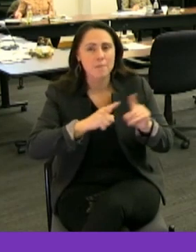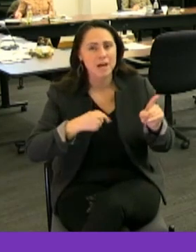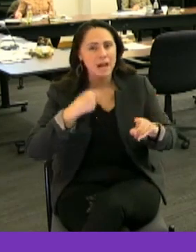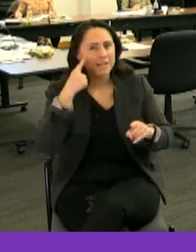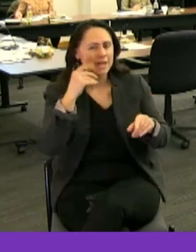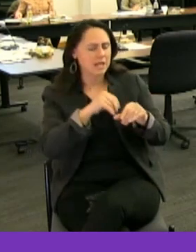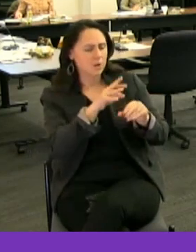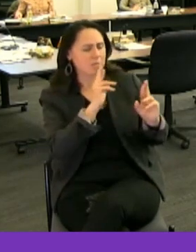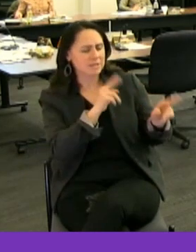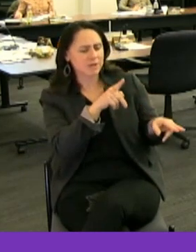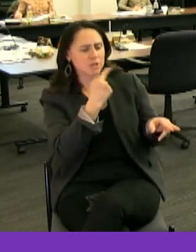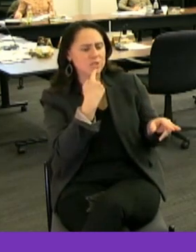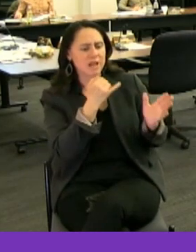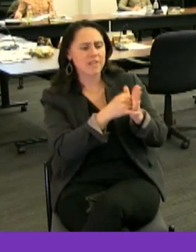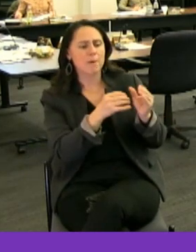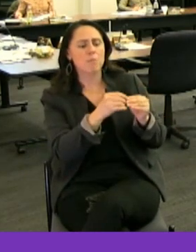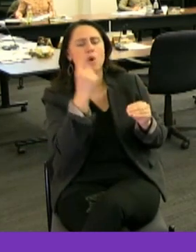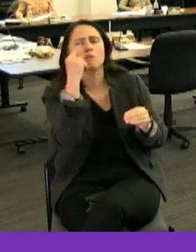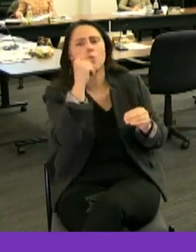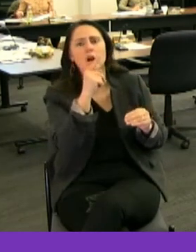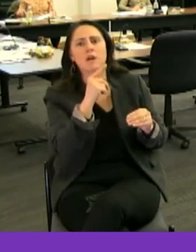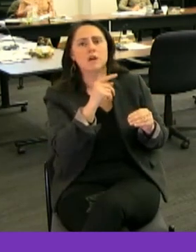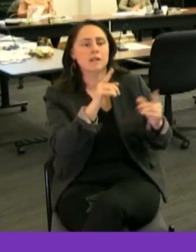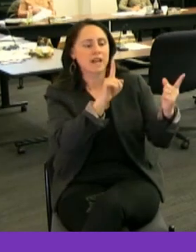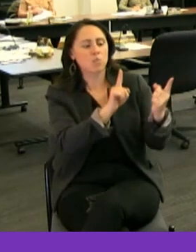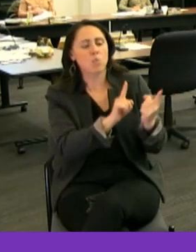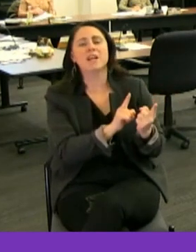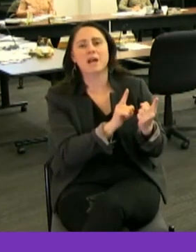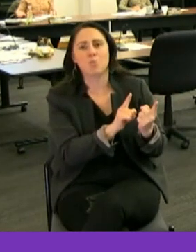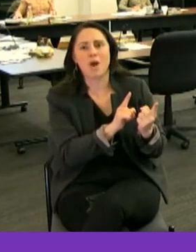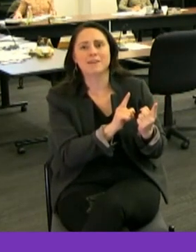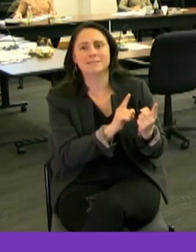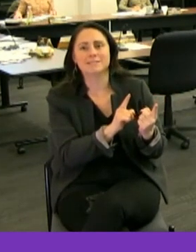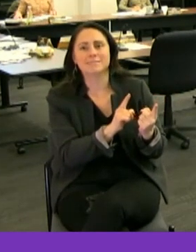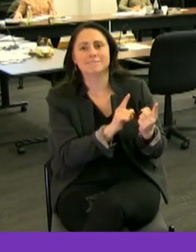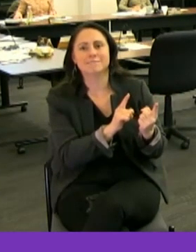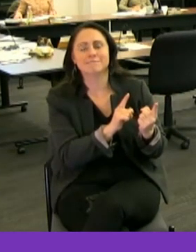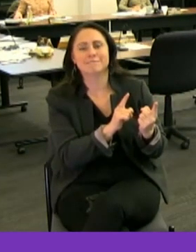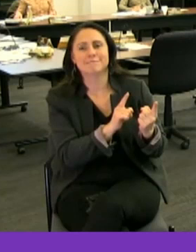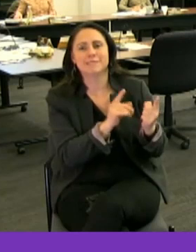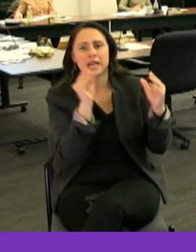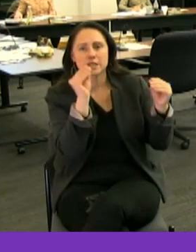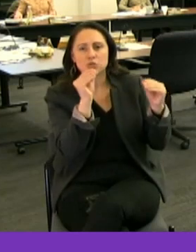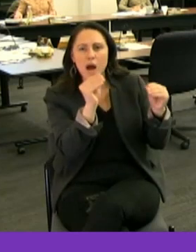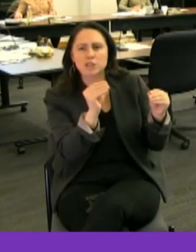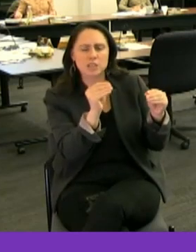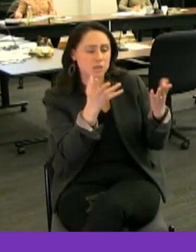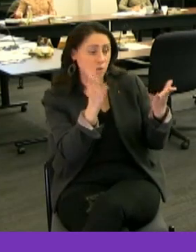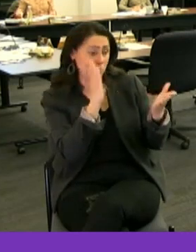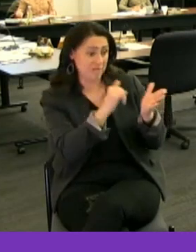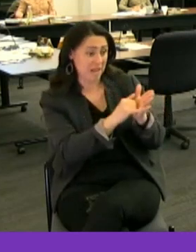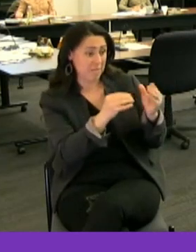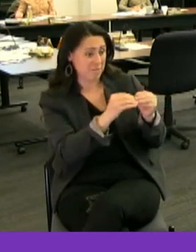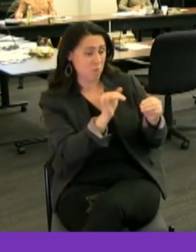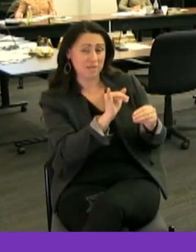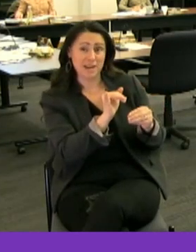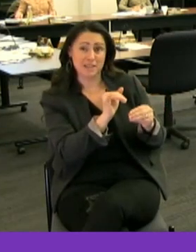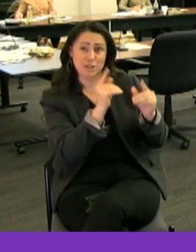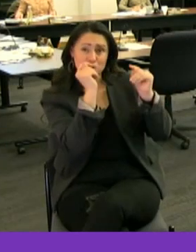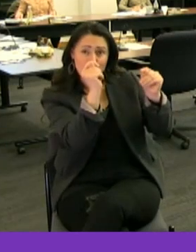think in your response, you said this was more for like a one-on-one instruction. So wouldn't that be more like